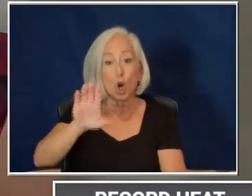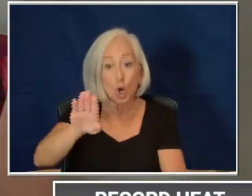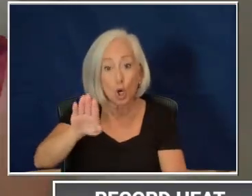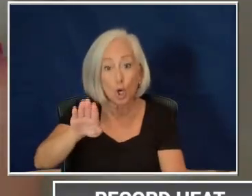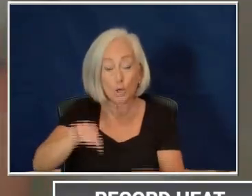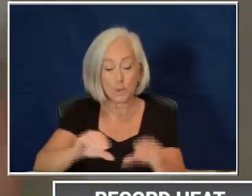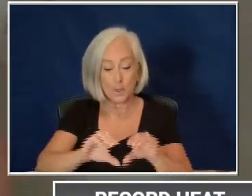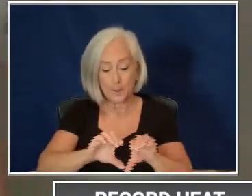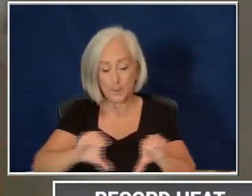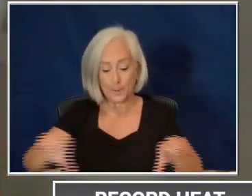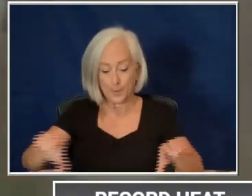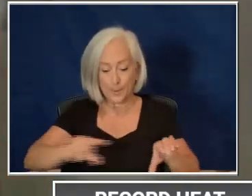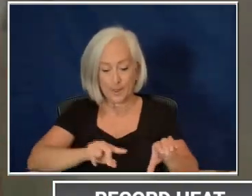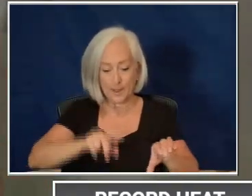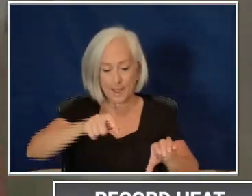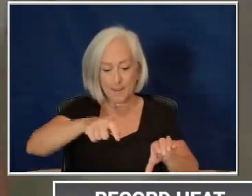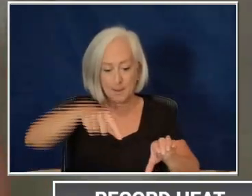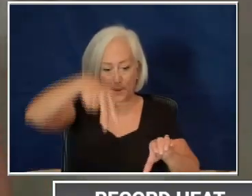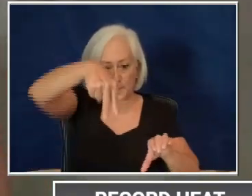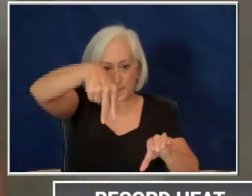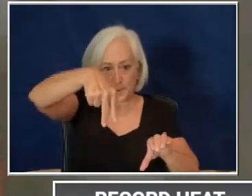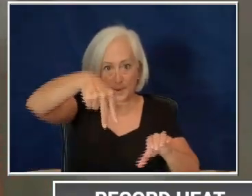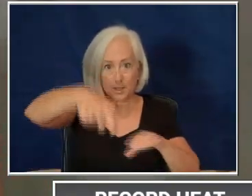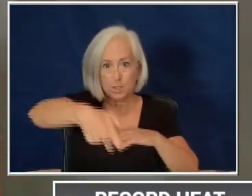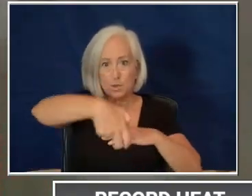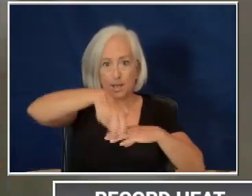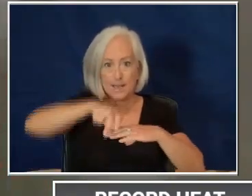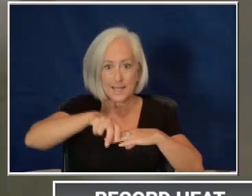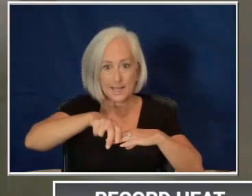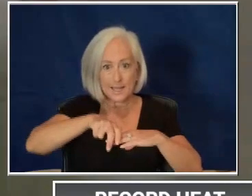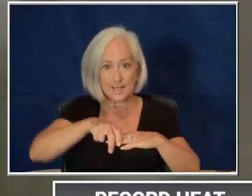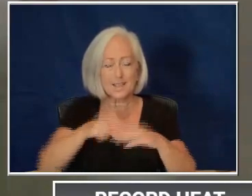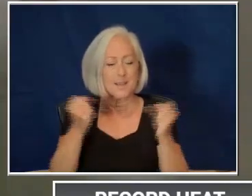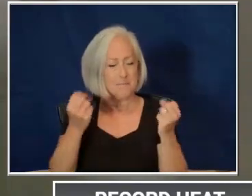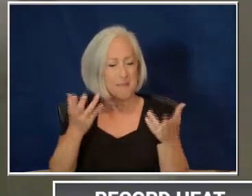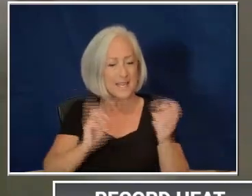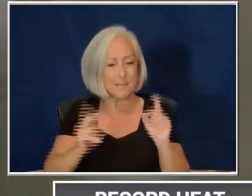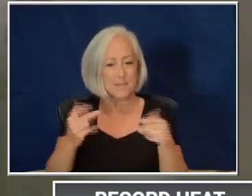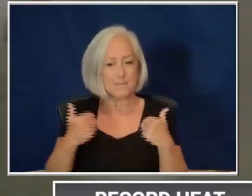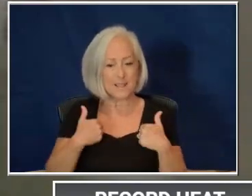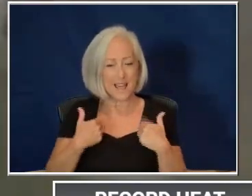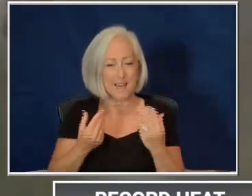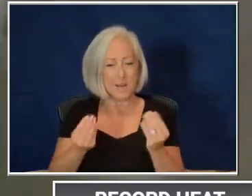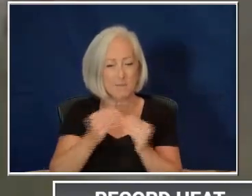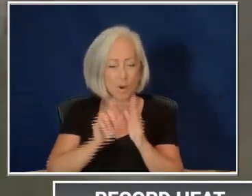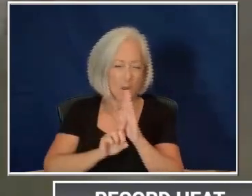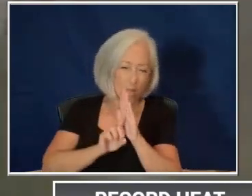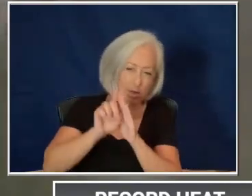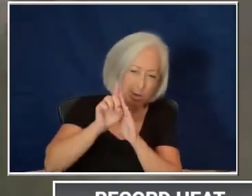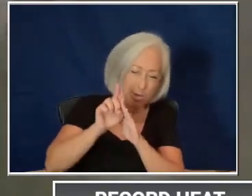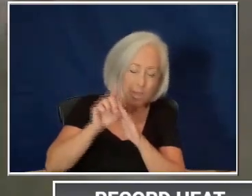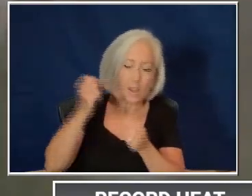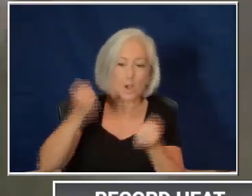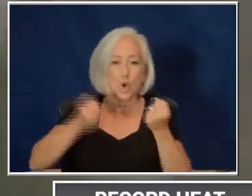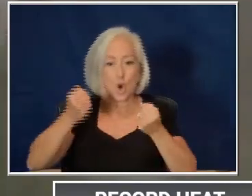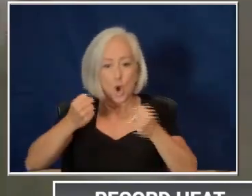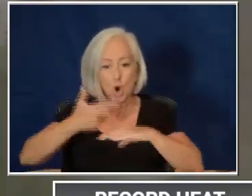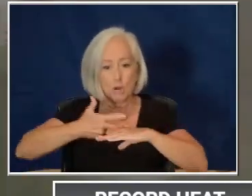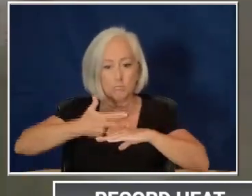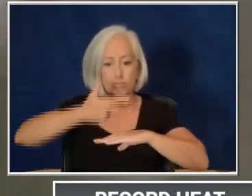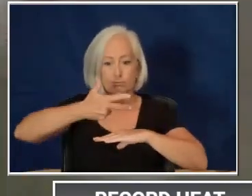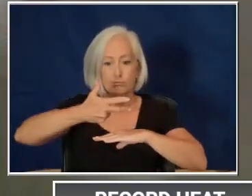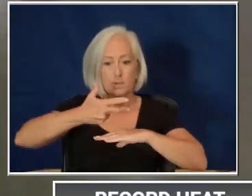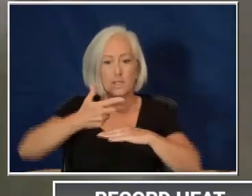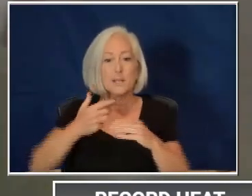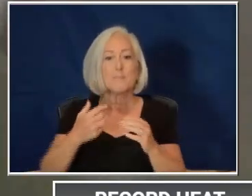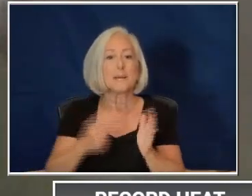why most people are having a little bit taller vehicles now, but we also have times where we need a lower sedan